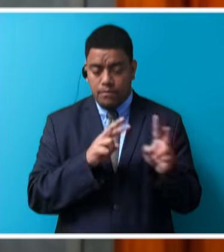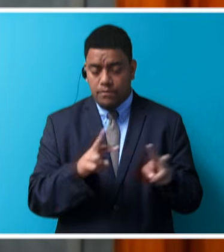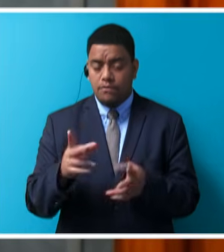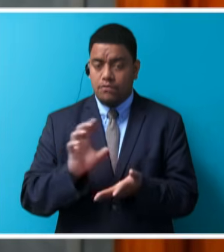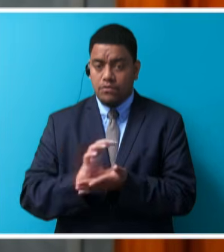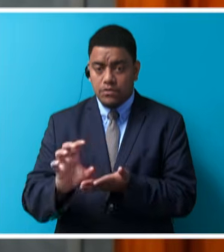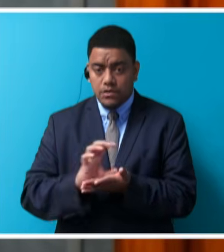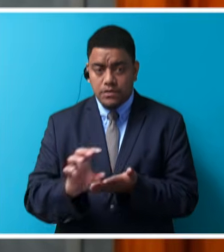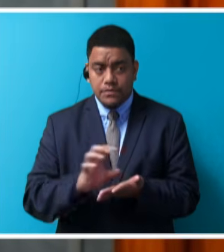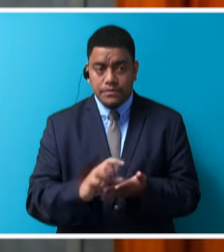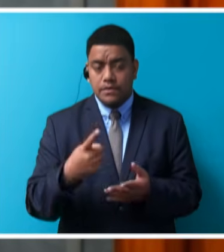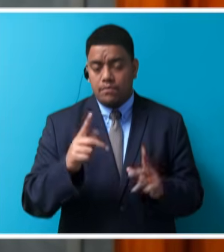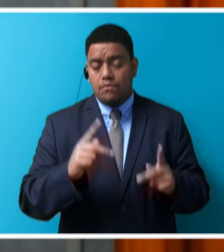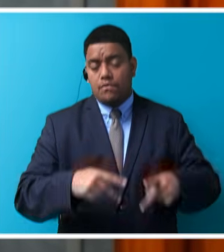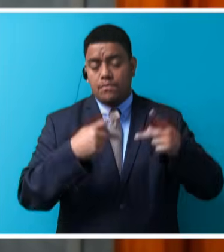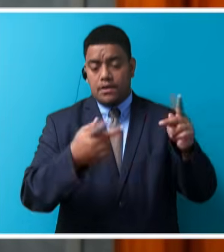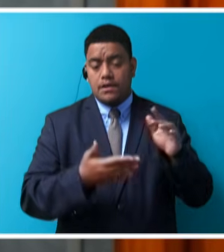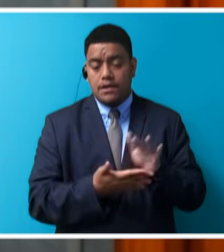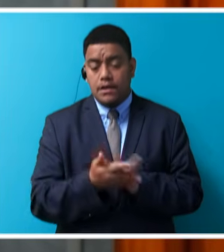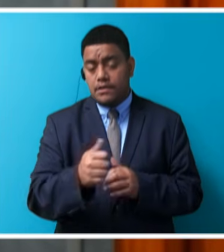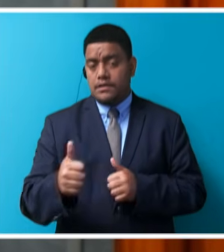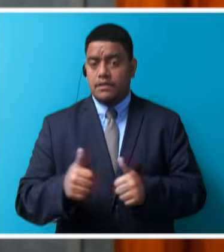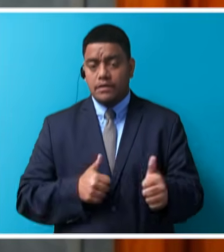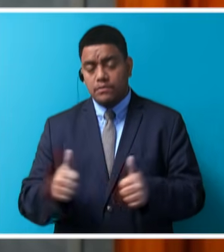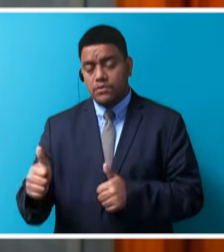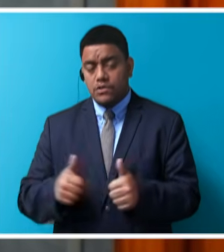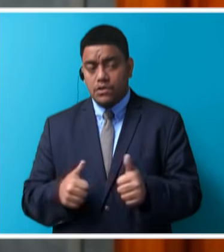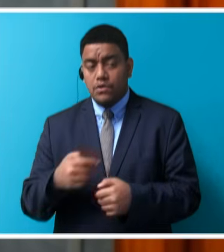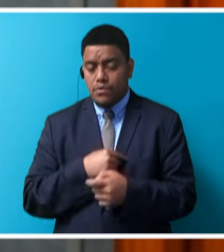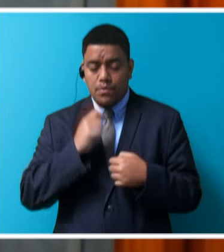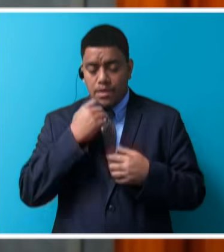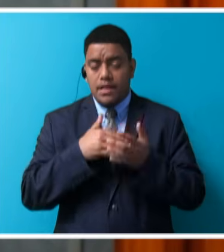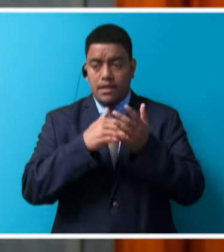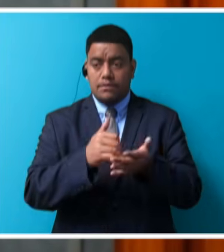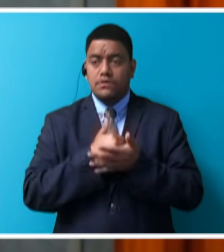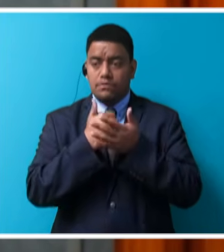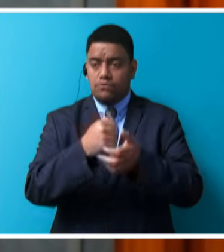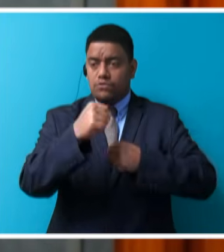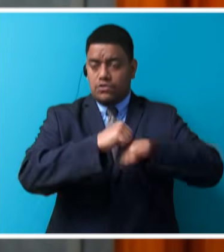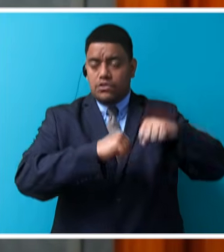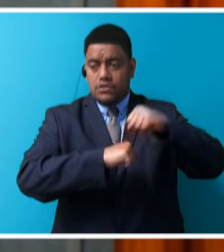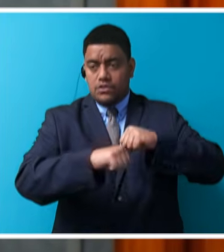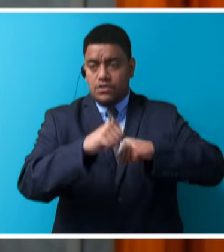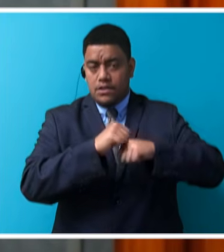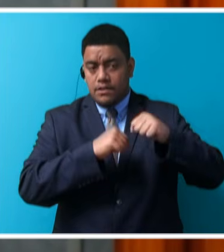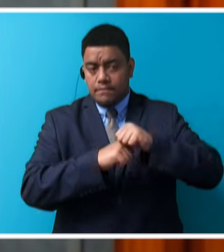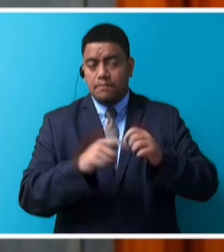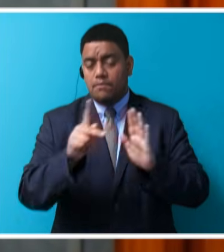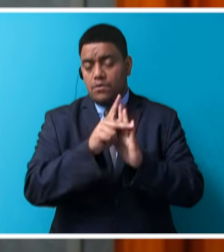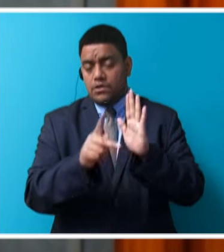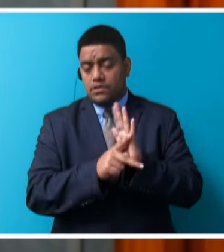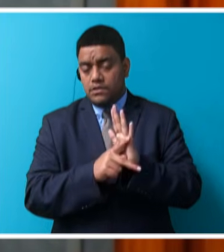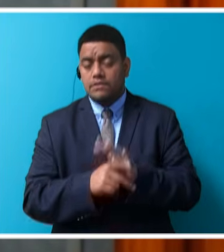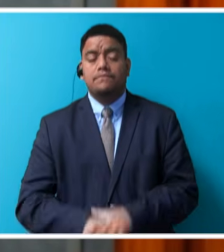consultations and promotions under general administration will help support structured engagement, policy